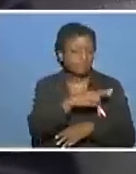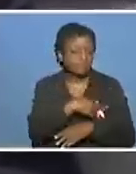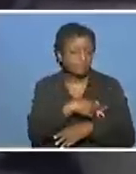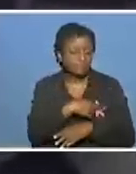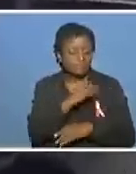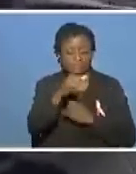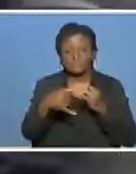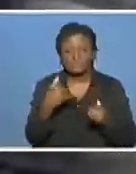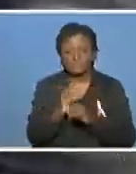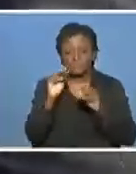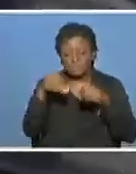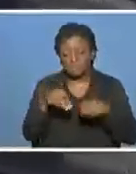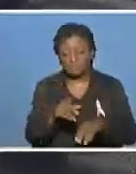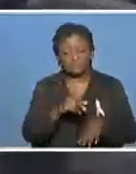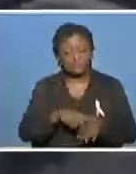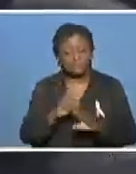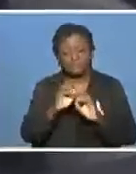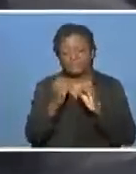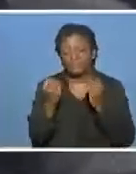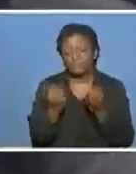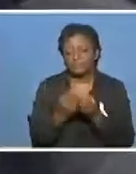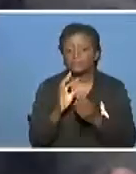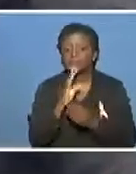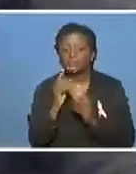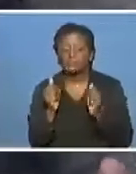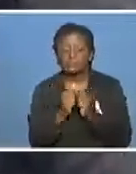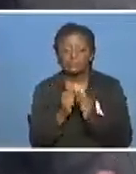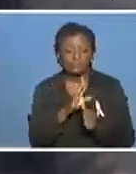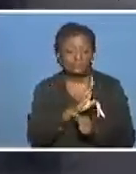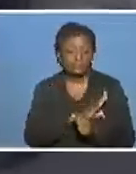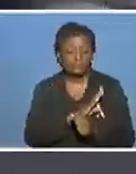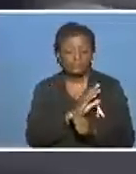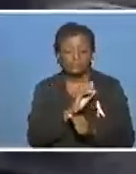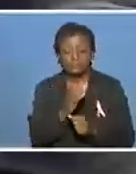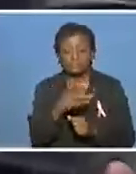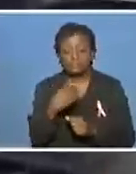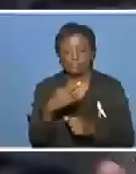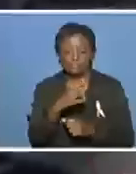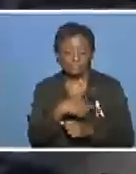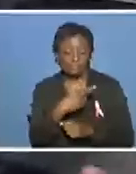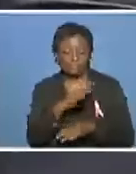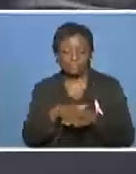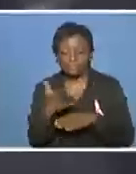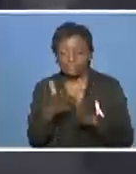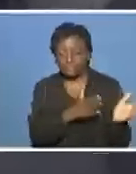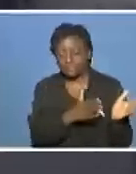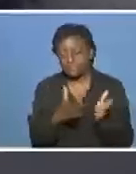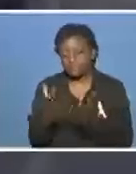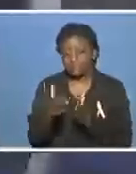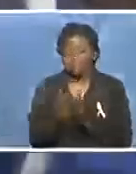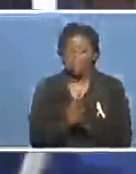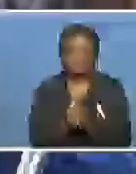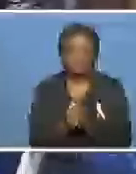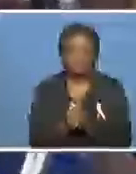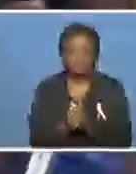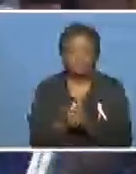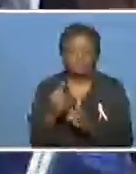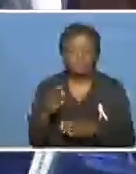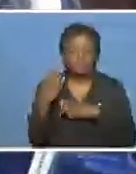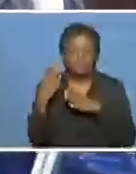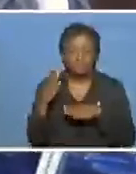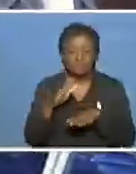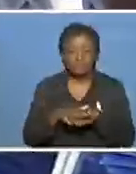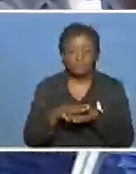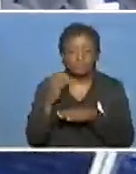Maritime Organization. Now, we spoke with Ambassadors Bazard and Rowe on their intentions. Bahamas has been on the